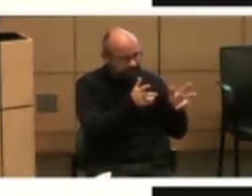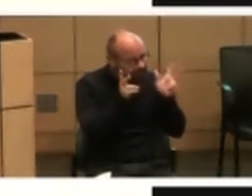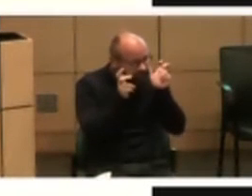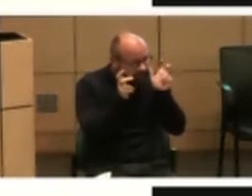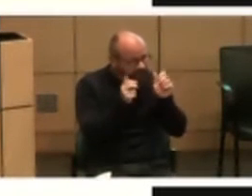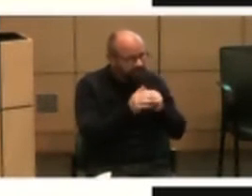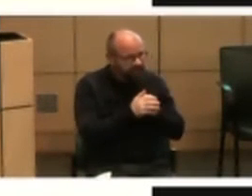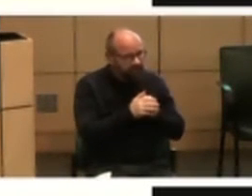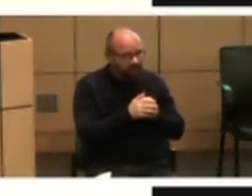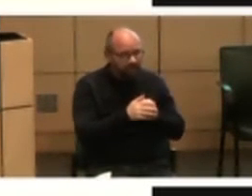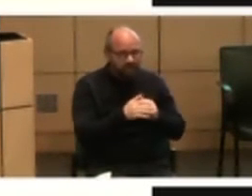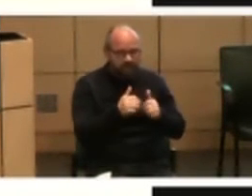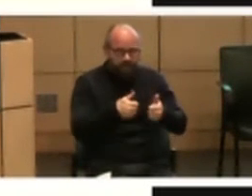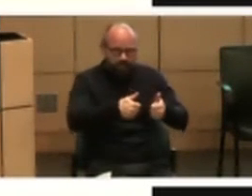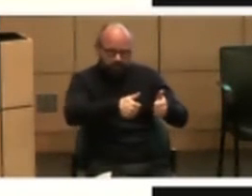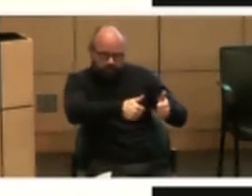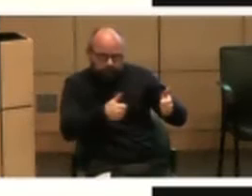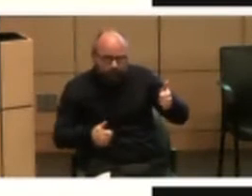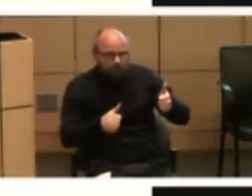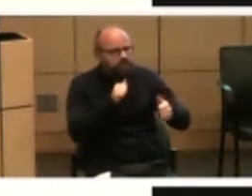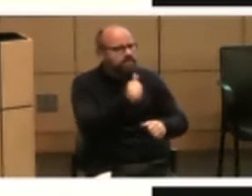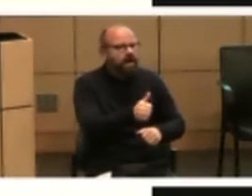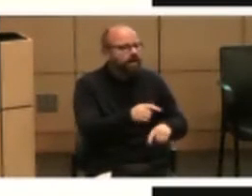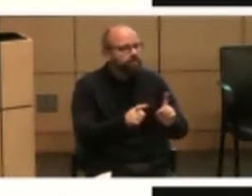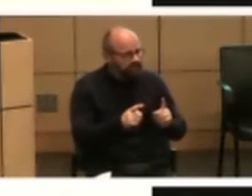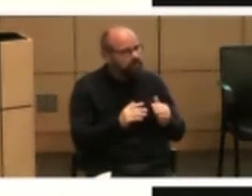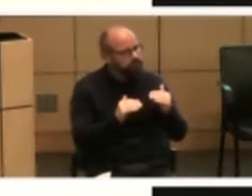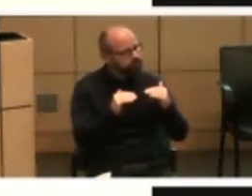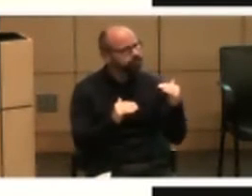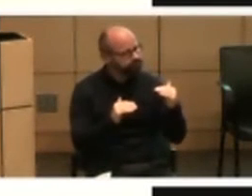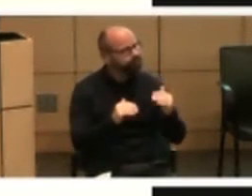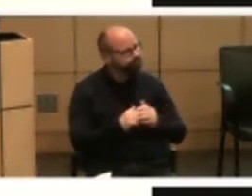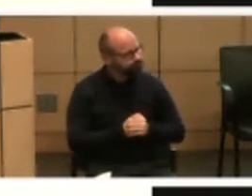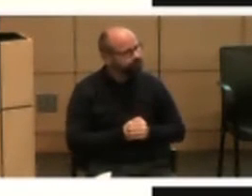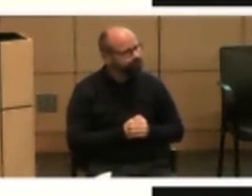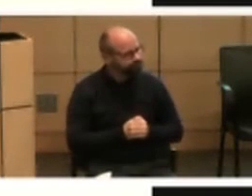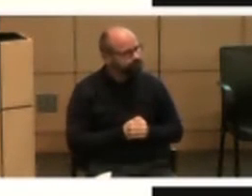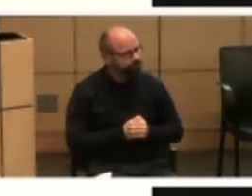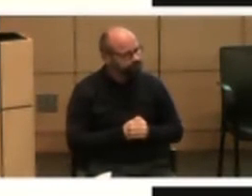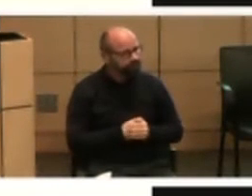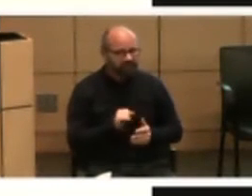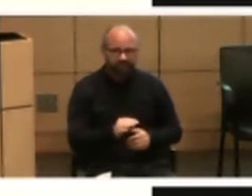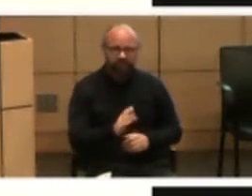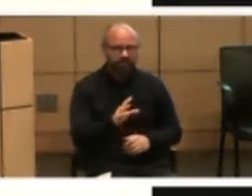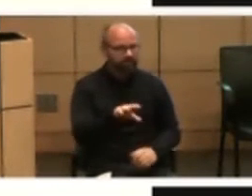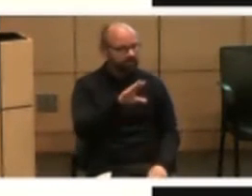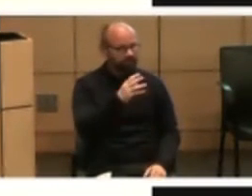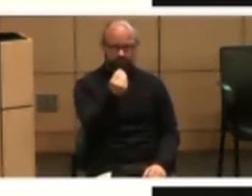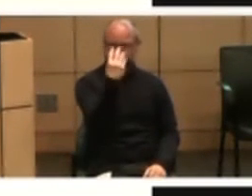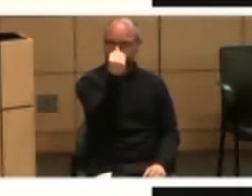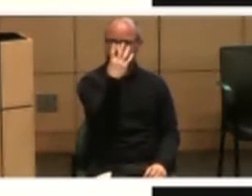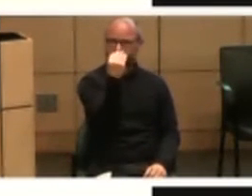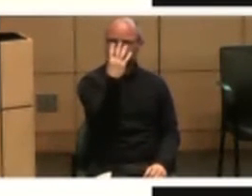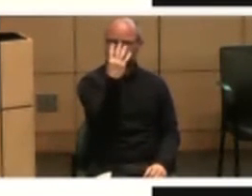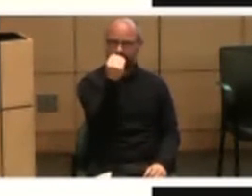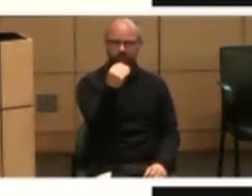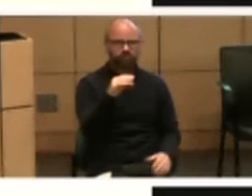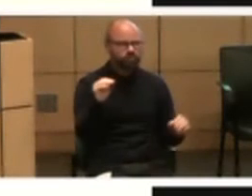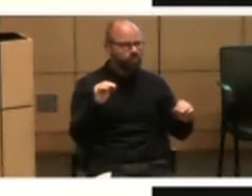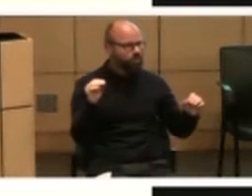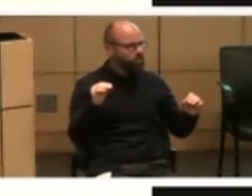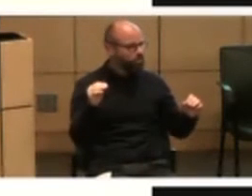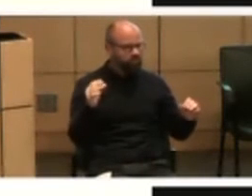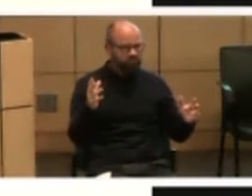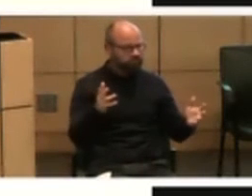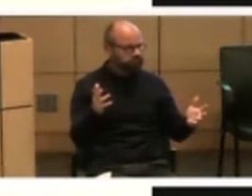effect, but it has been observed by other labs. And so even when you have things directly coming in front of you, where presumably there'd be no spatial advantage,